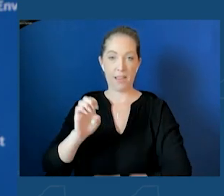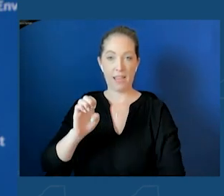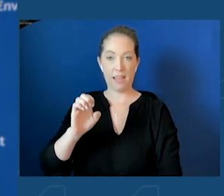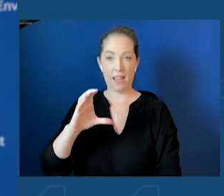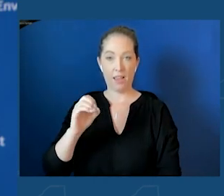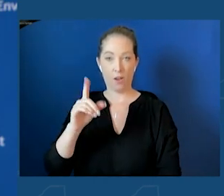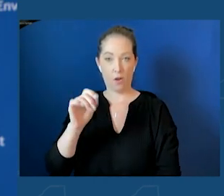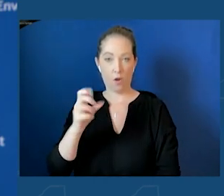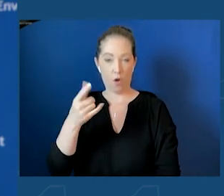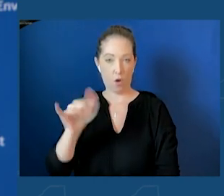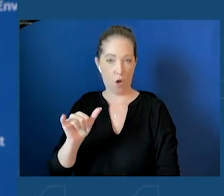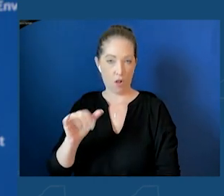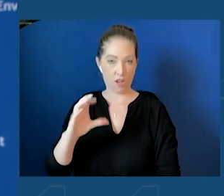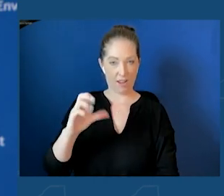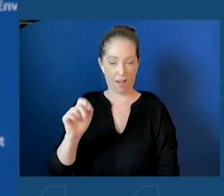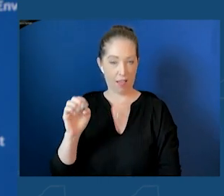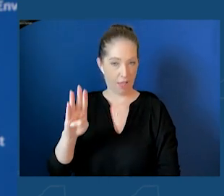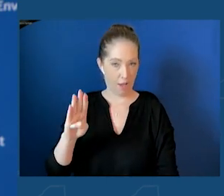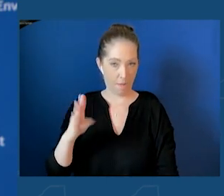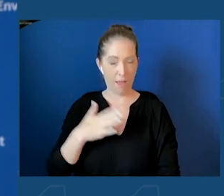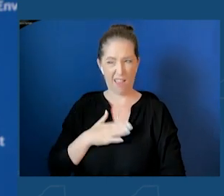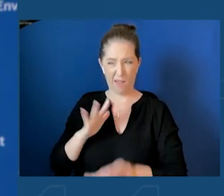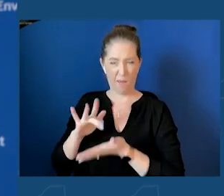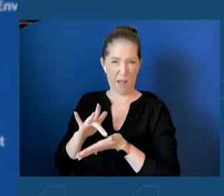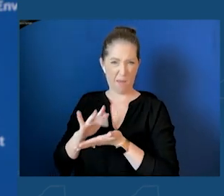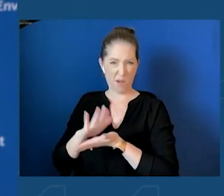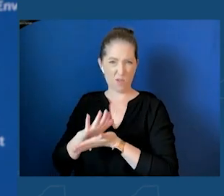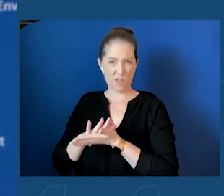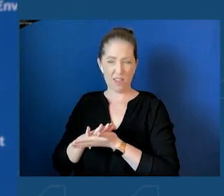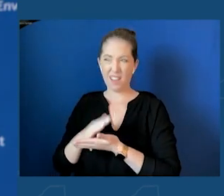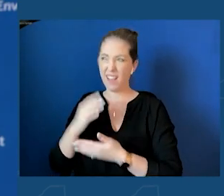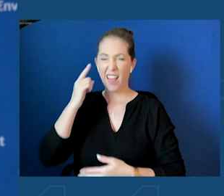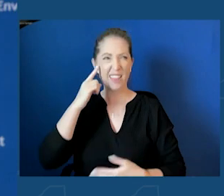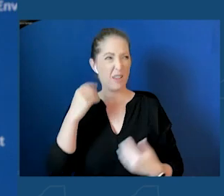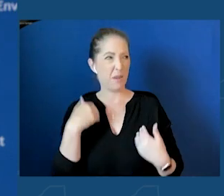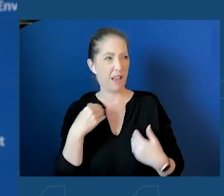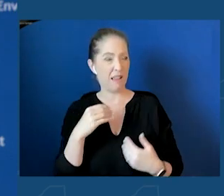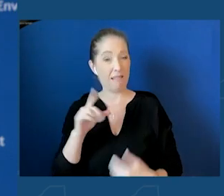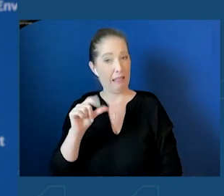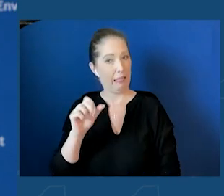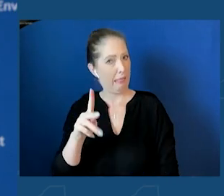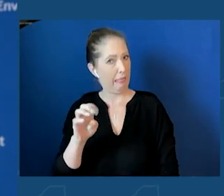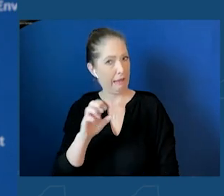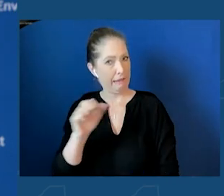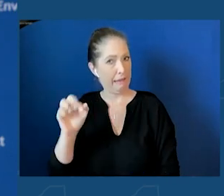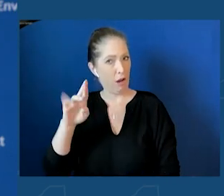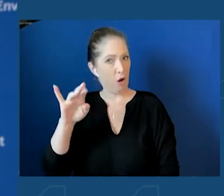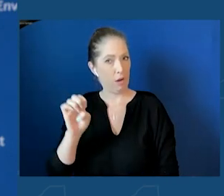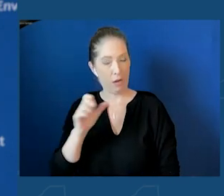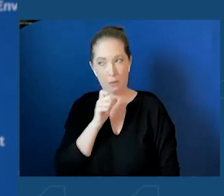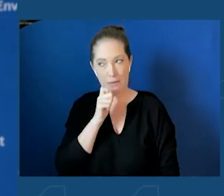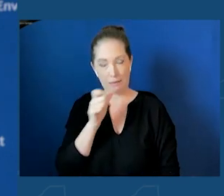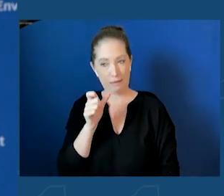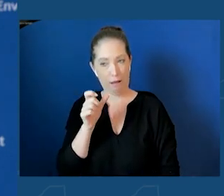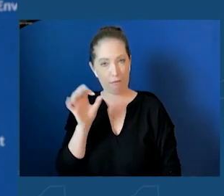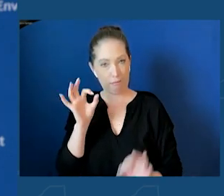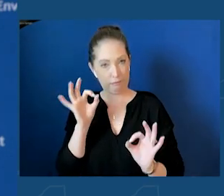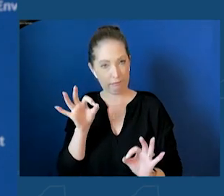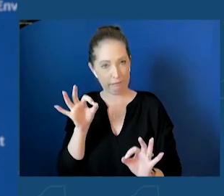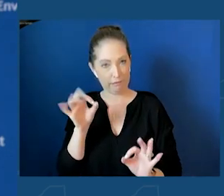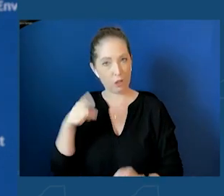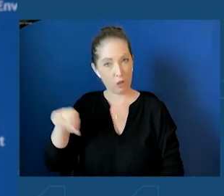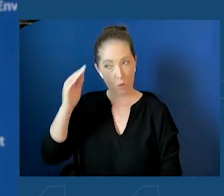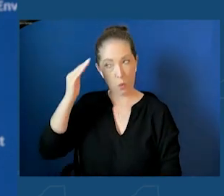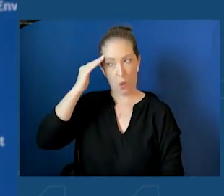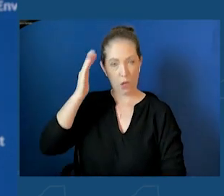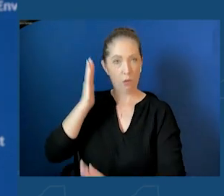back when we had Lake Erie was not at its finest. Those of you who are old enough to remember what Lake Erie was